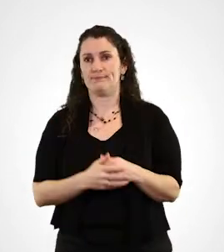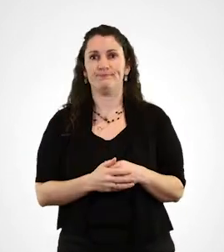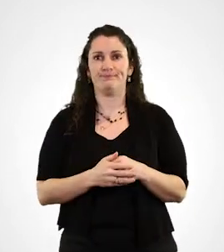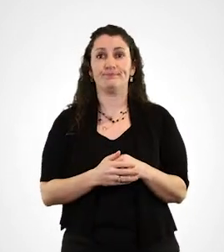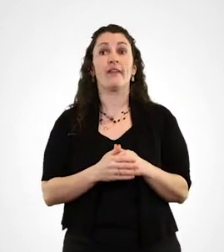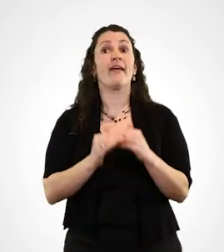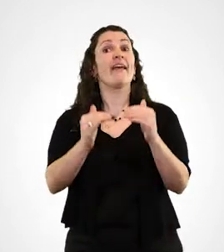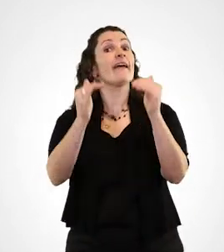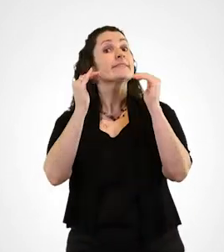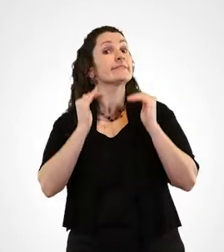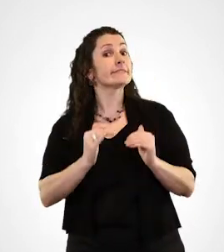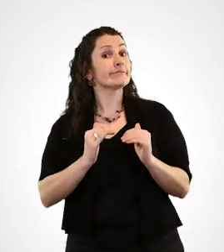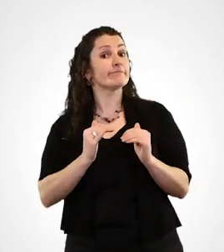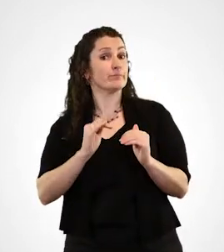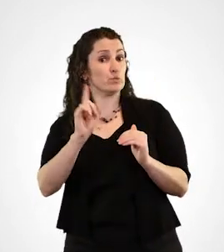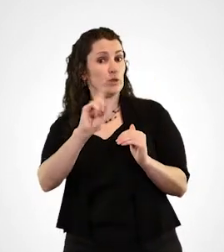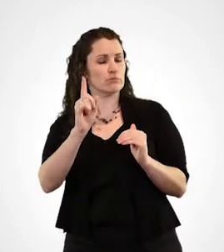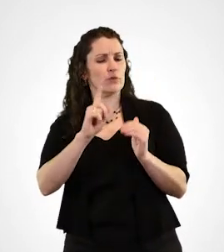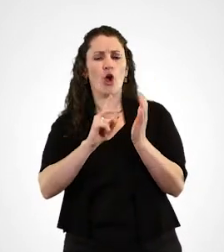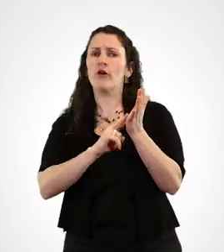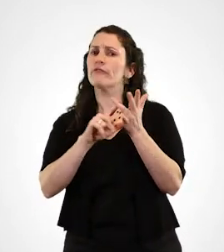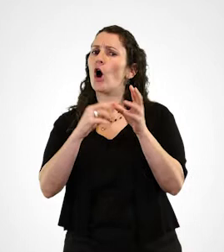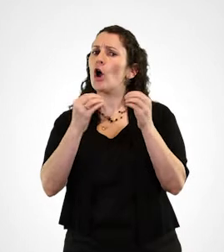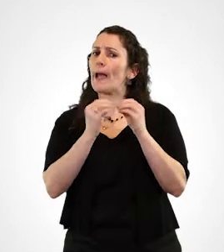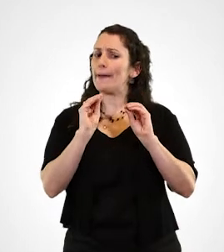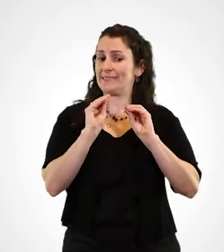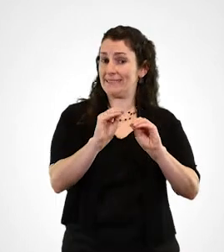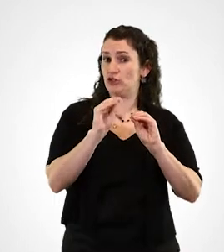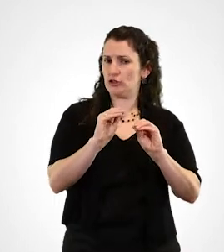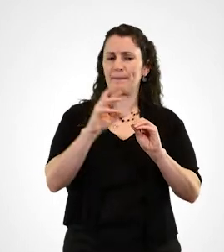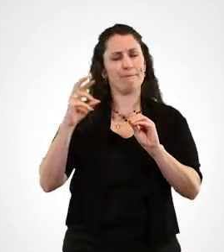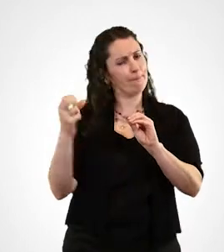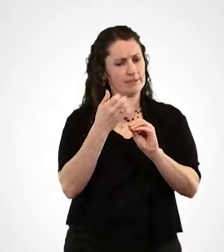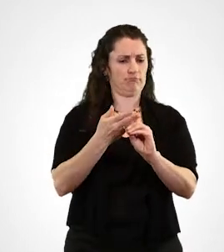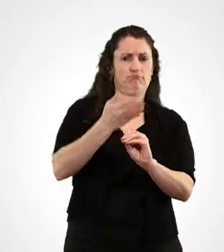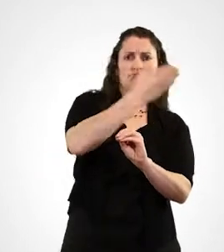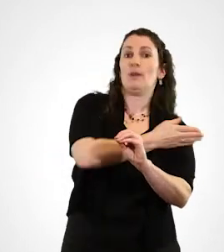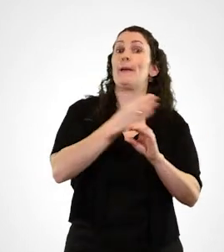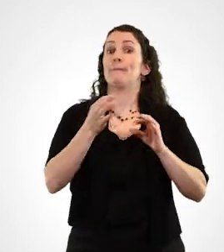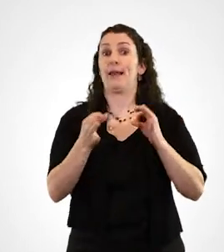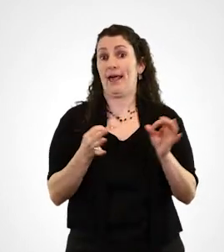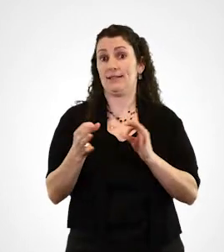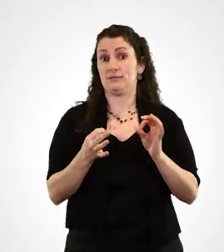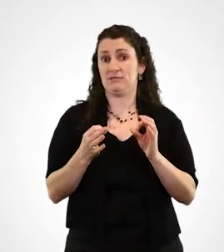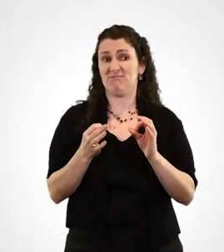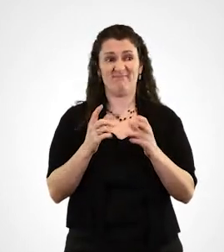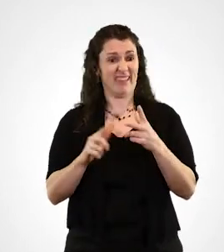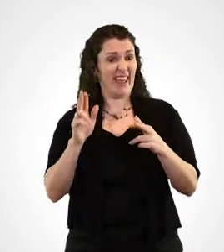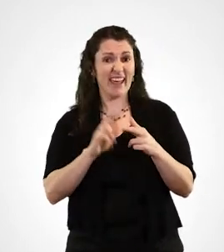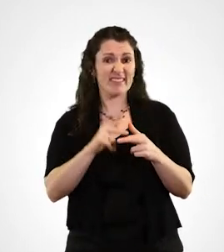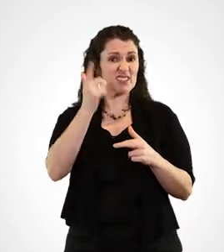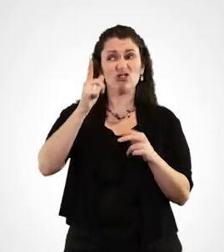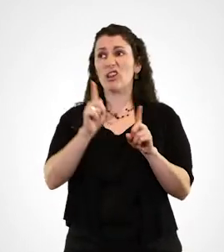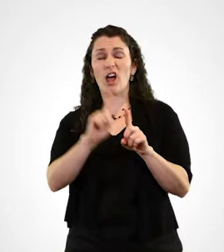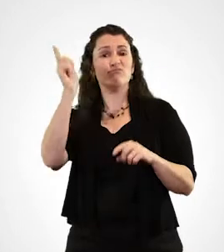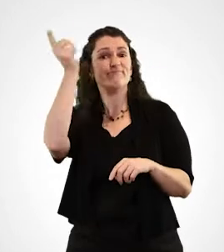second message is that vocabulary teaching actually takes some planning. If you're only going to do it on the fly, you're